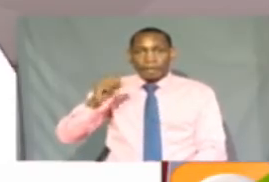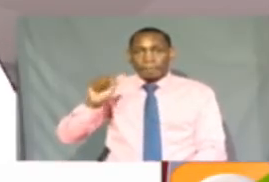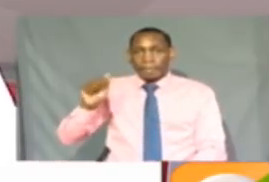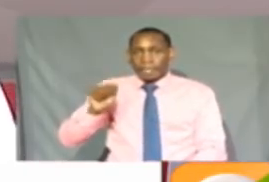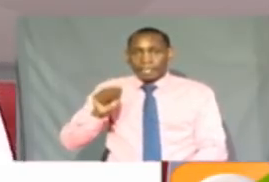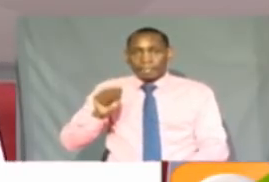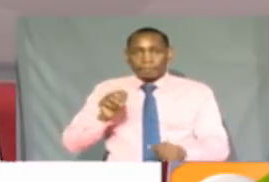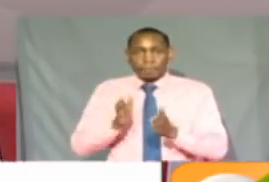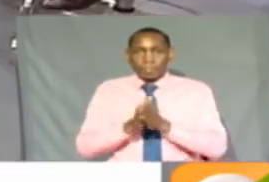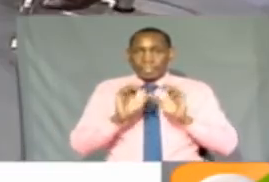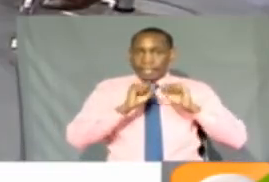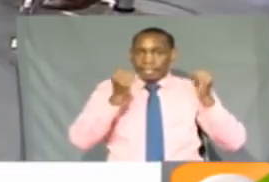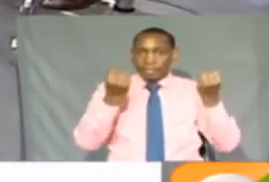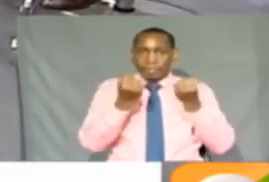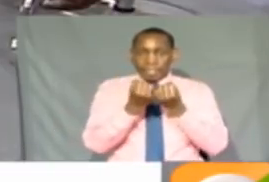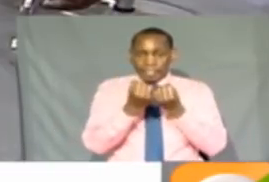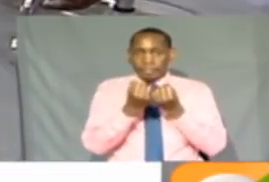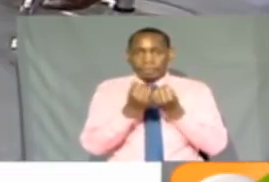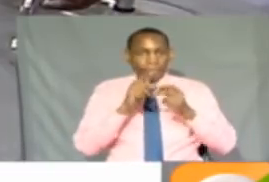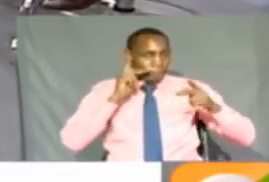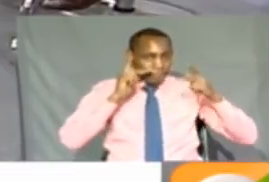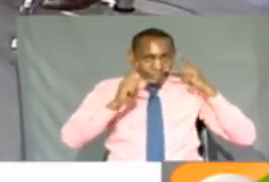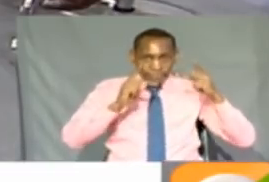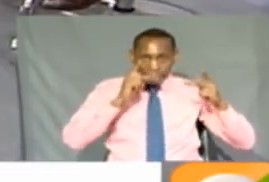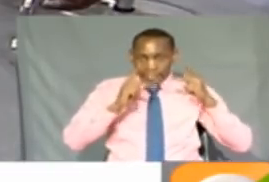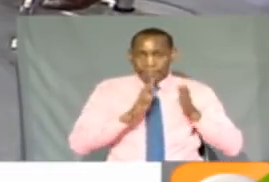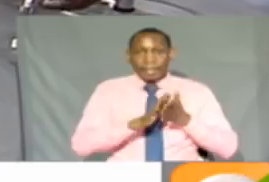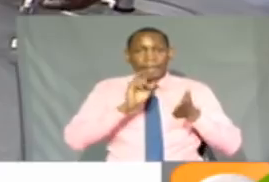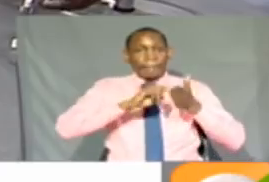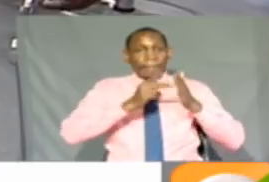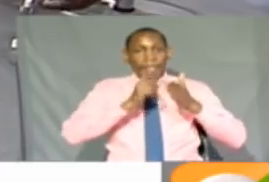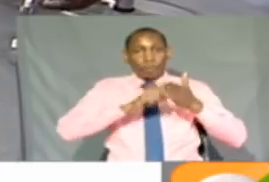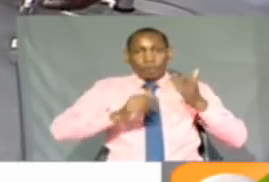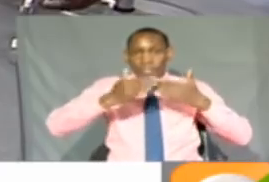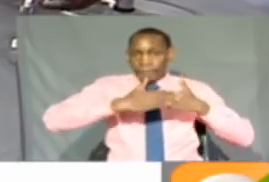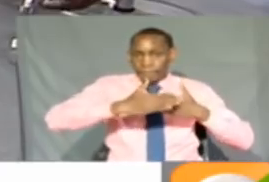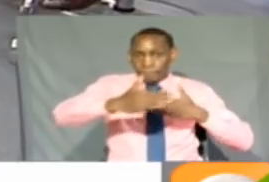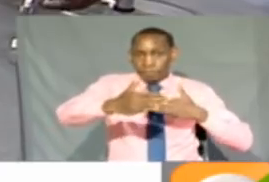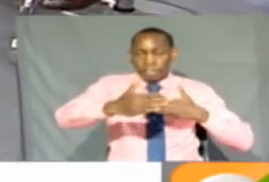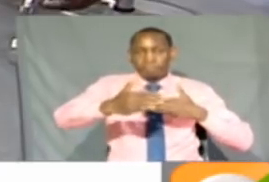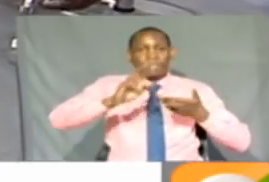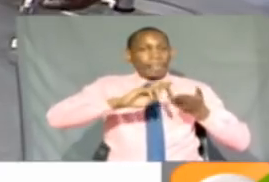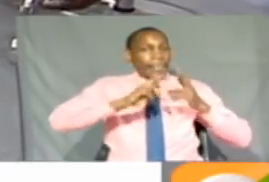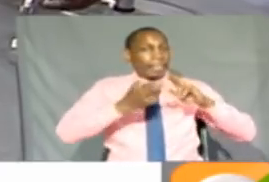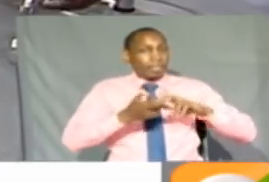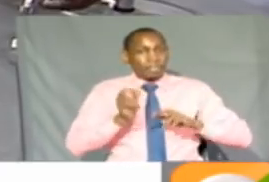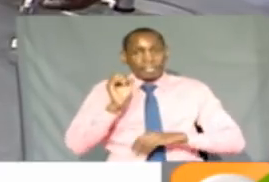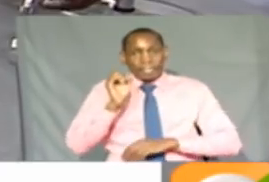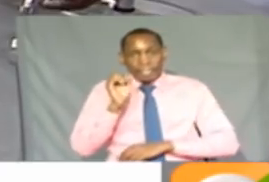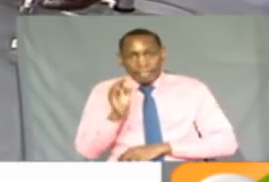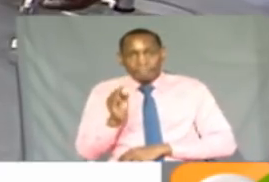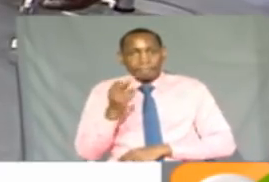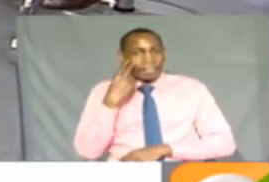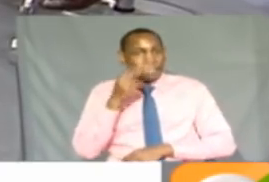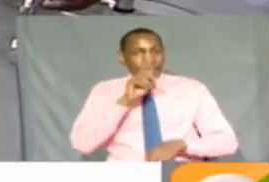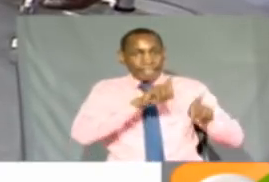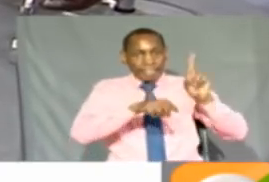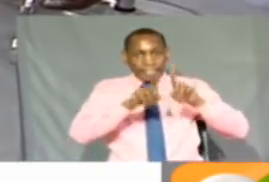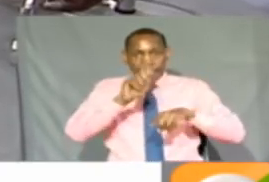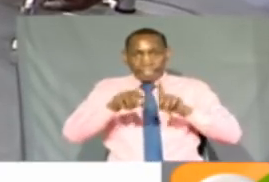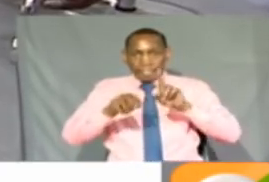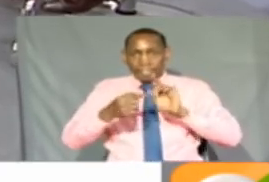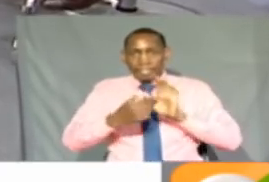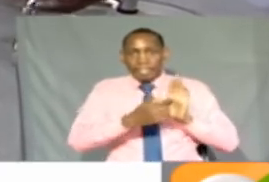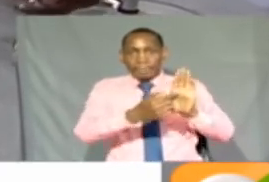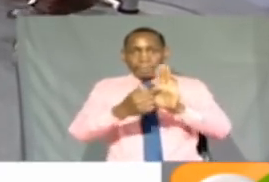on a larger societal scale, What does this mean moving forward in terms of relationships if we're seeing these dynamics playing out now